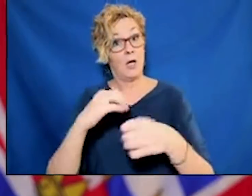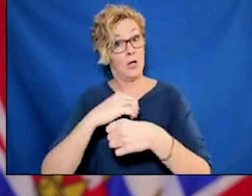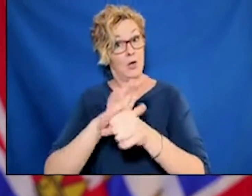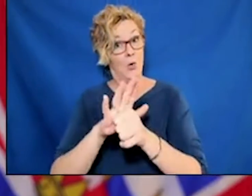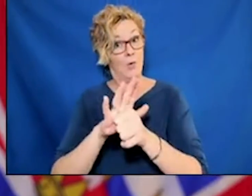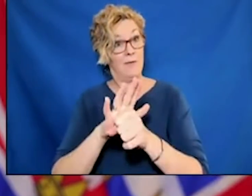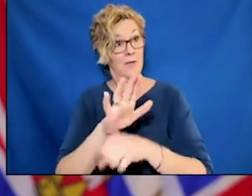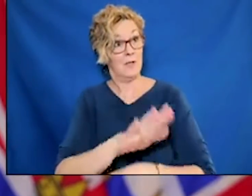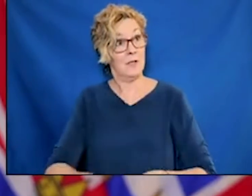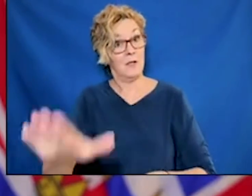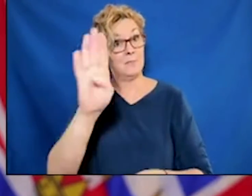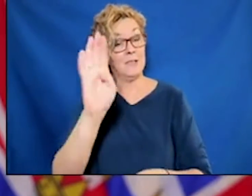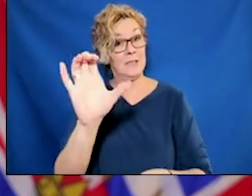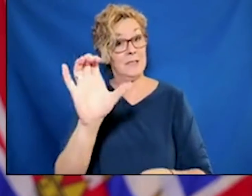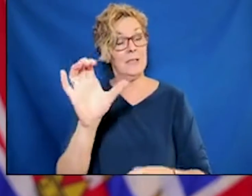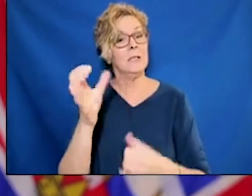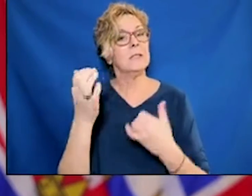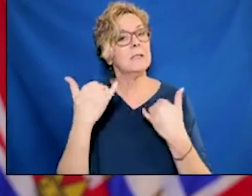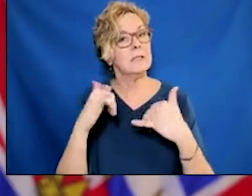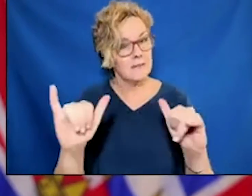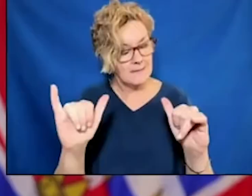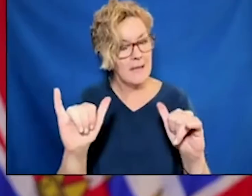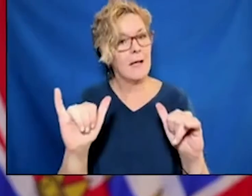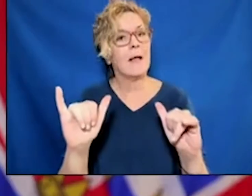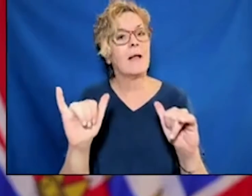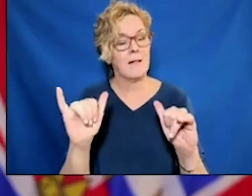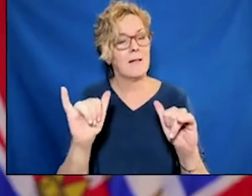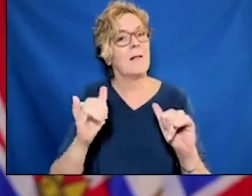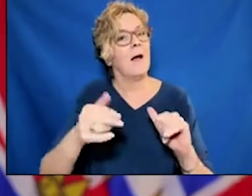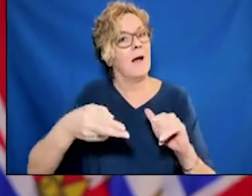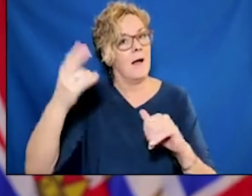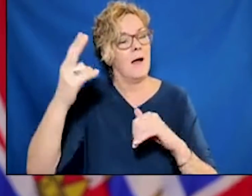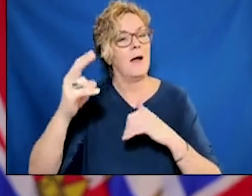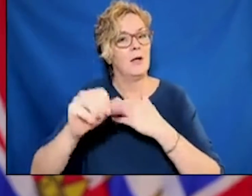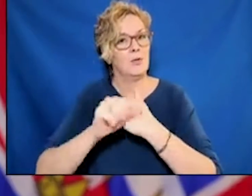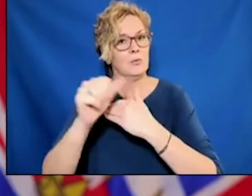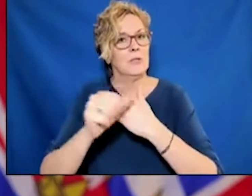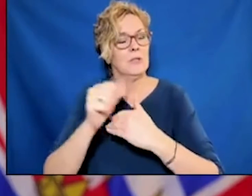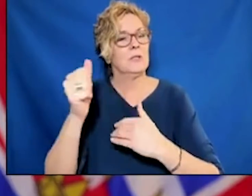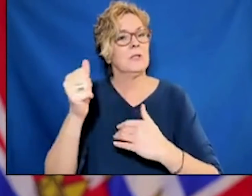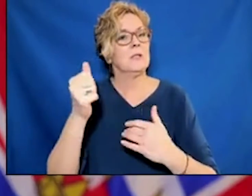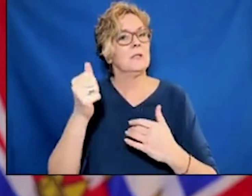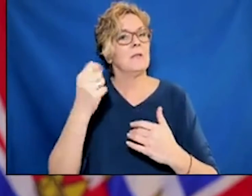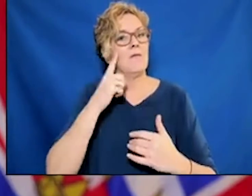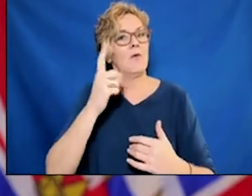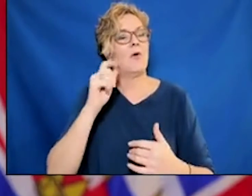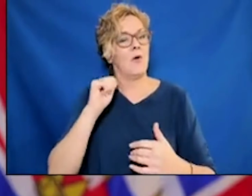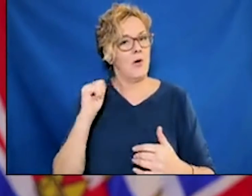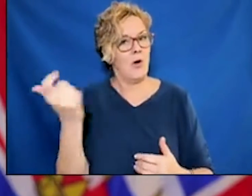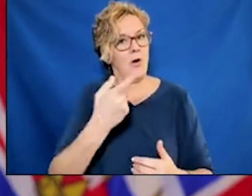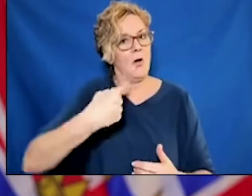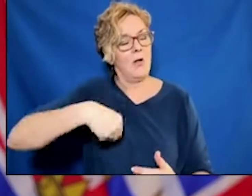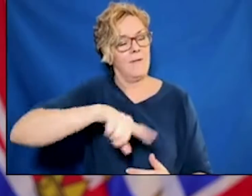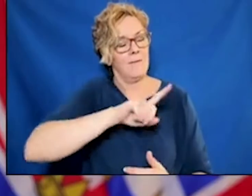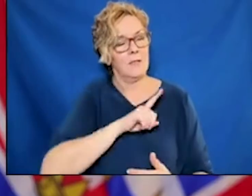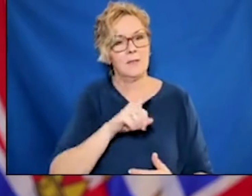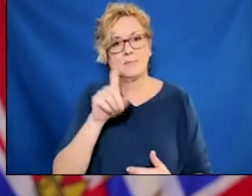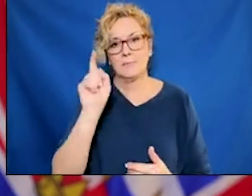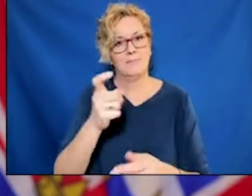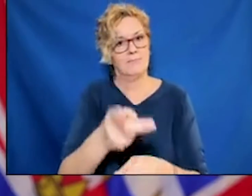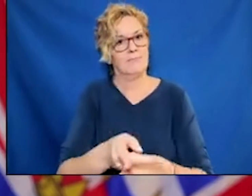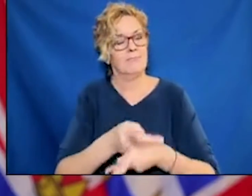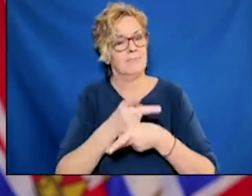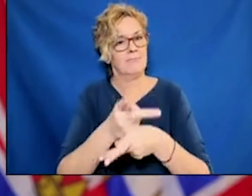from the numbers over the weekend. This is why we need to continue to take those measures that we know work to stop